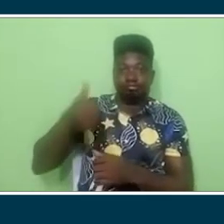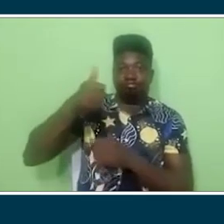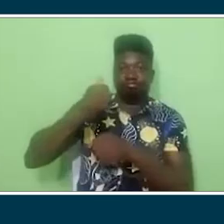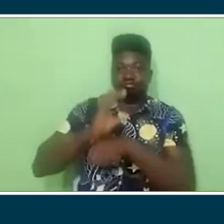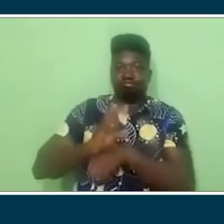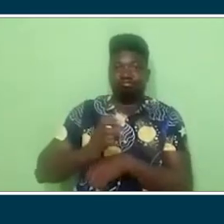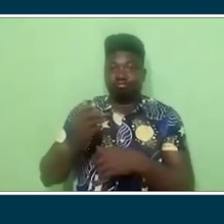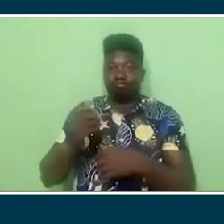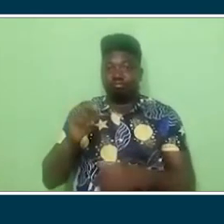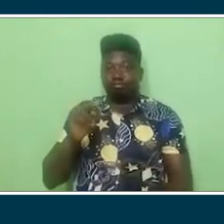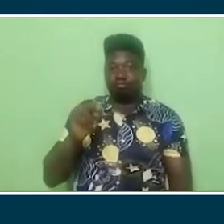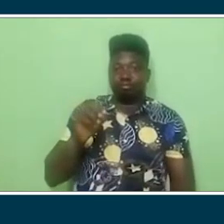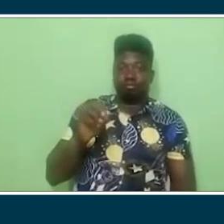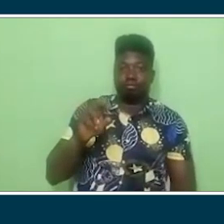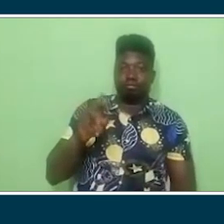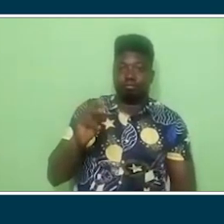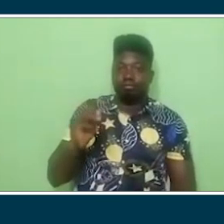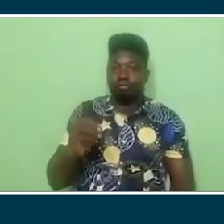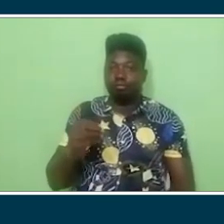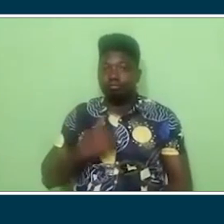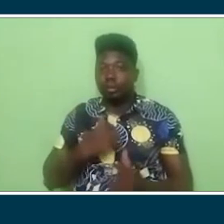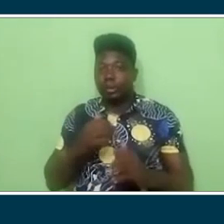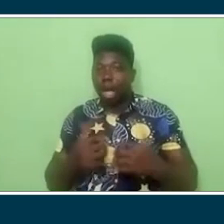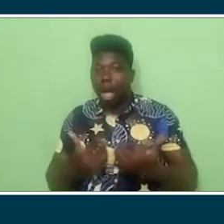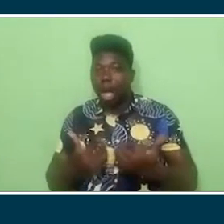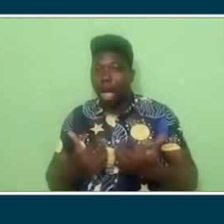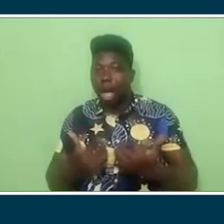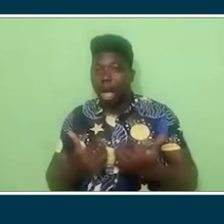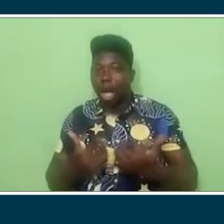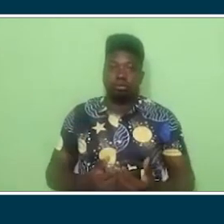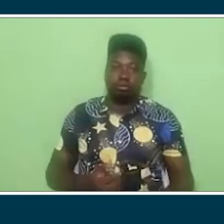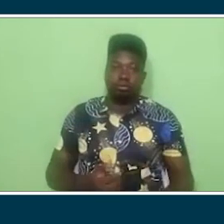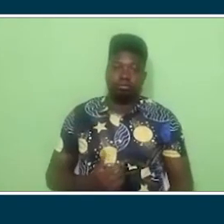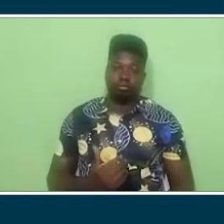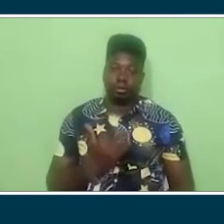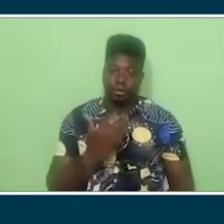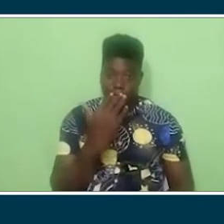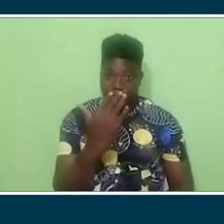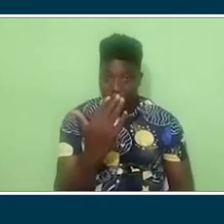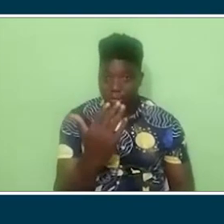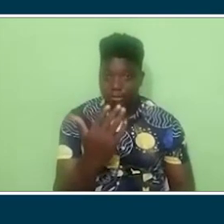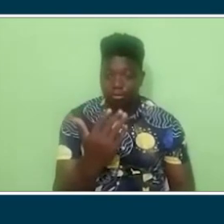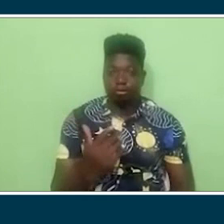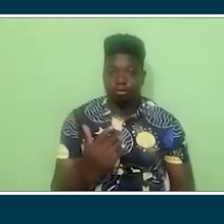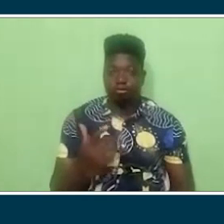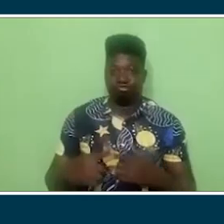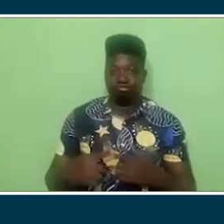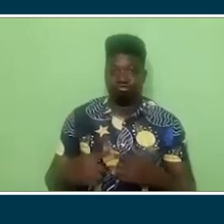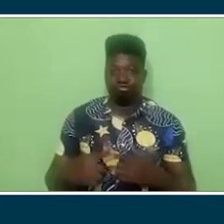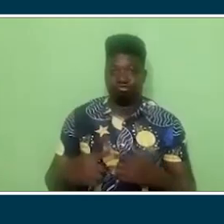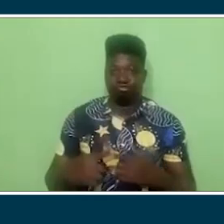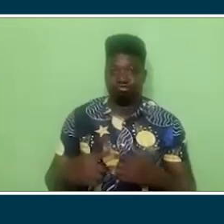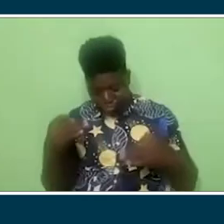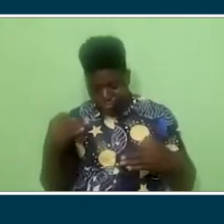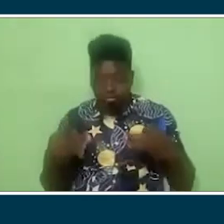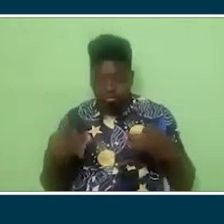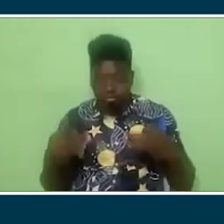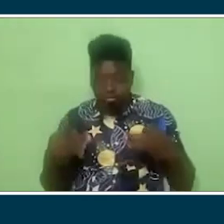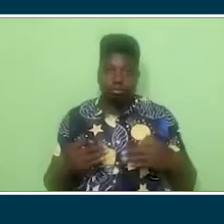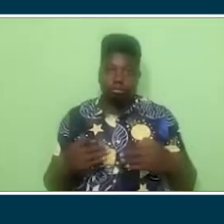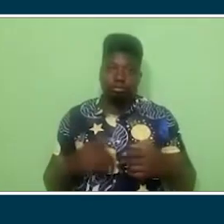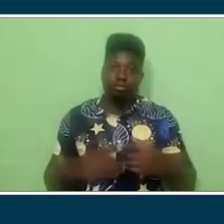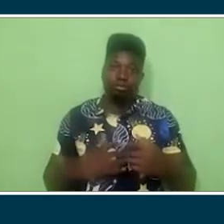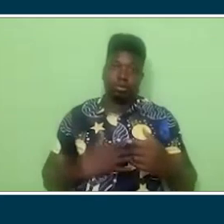my shame, for me to escape into justification to feed my own